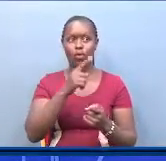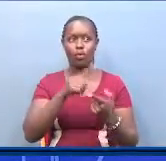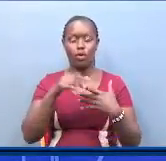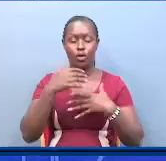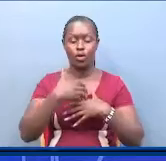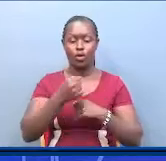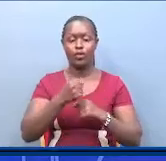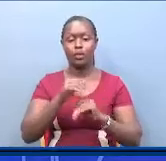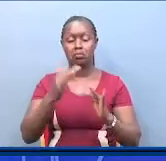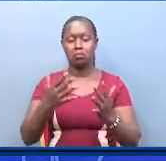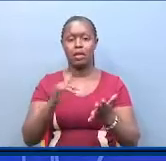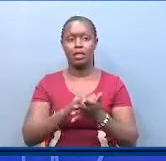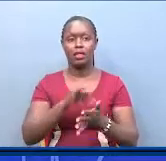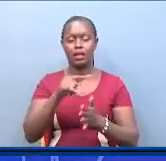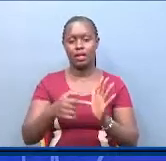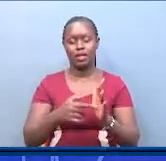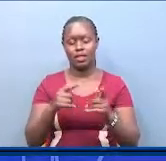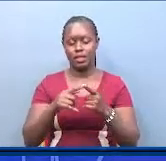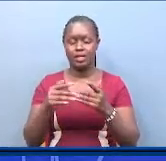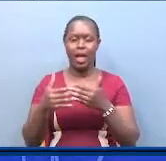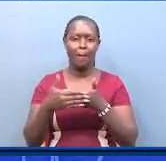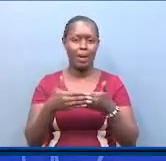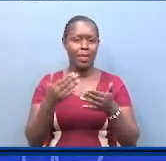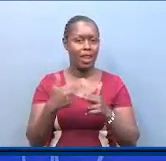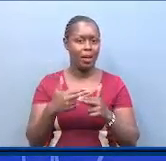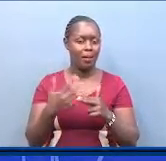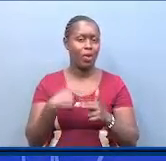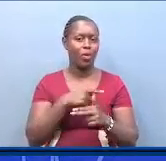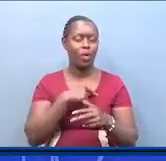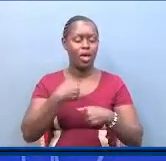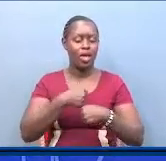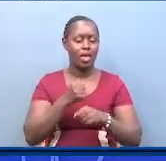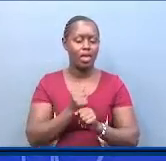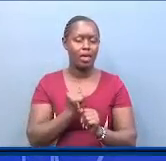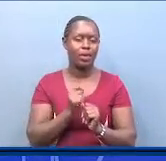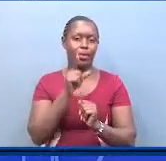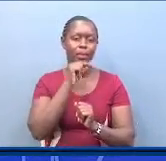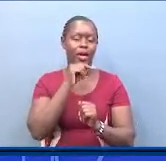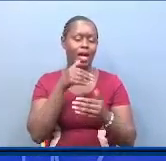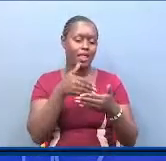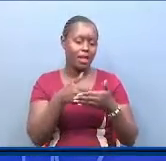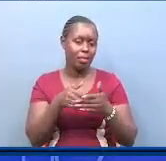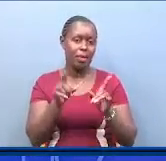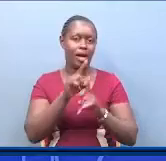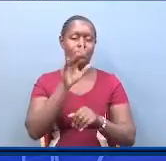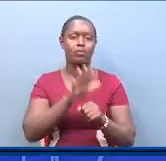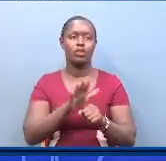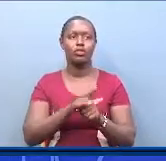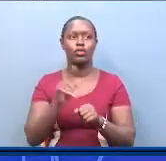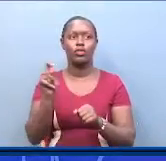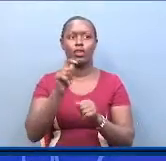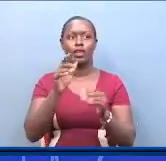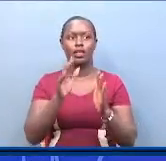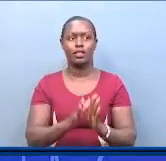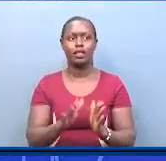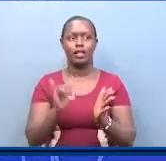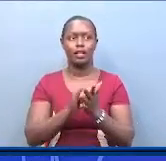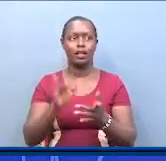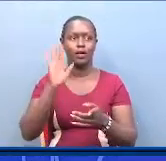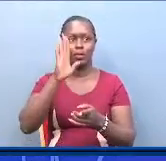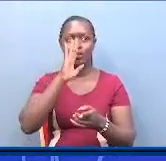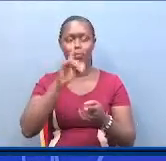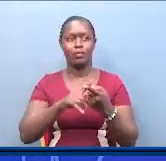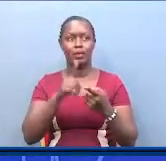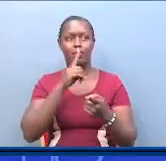this baby, the baby's name, we have christened this baby already, as the majority of Kenyans, to be the baby that is called